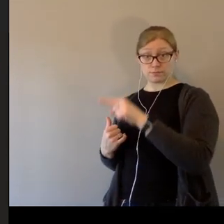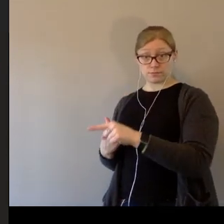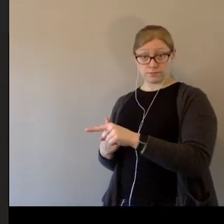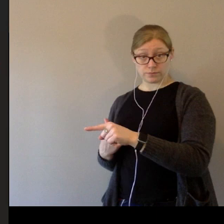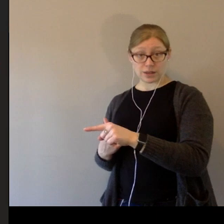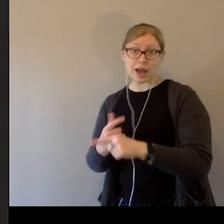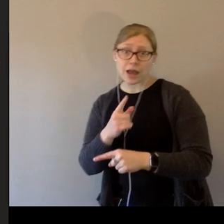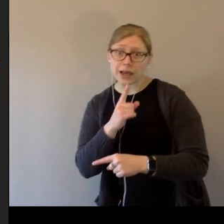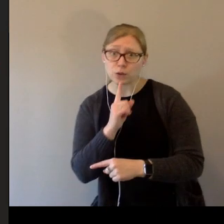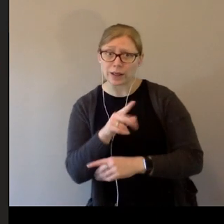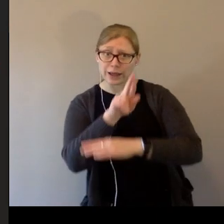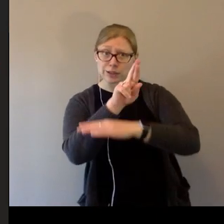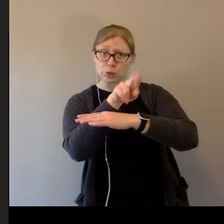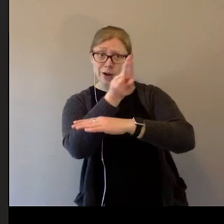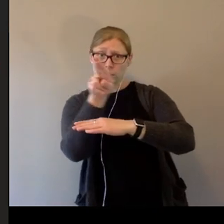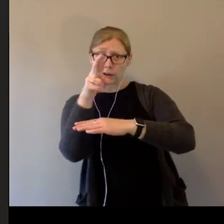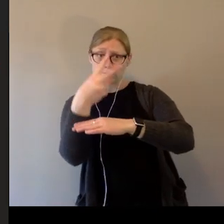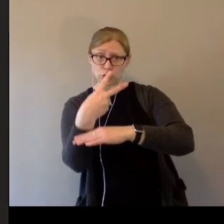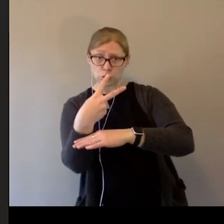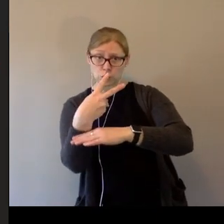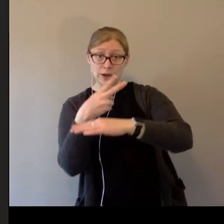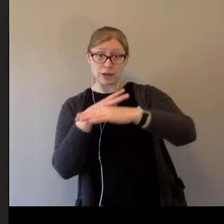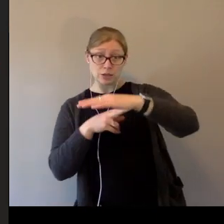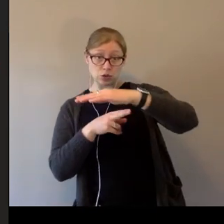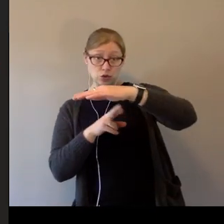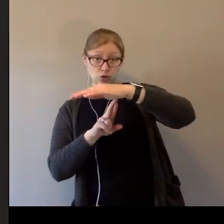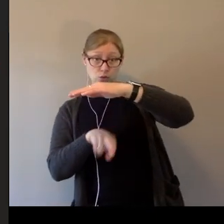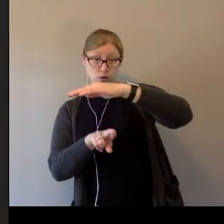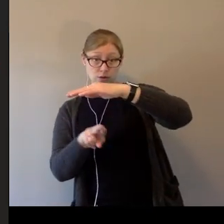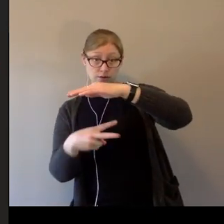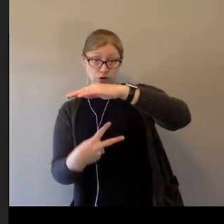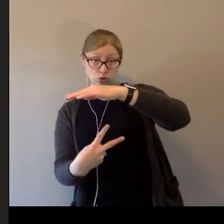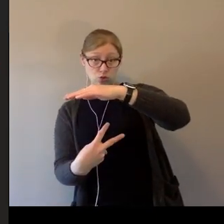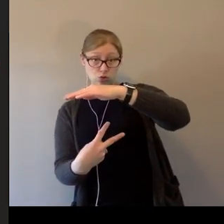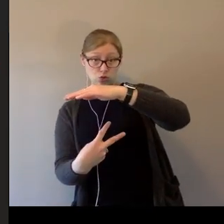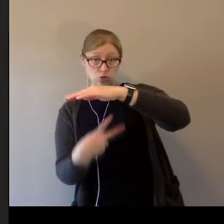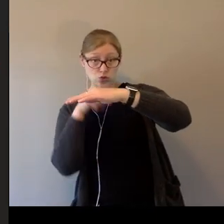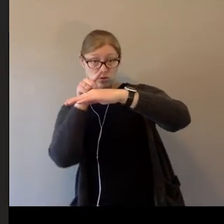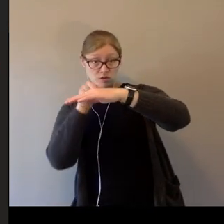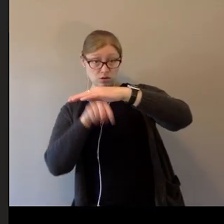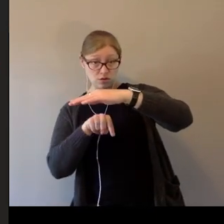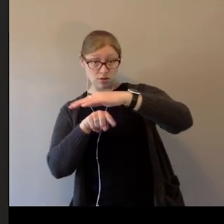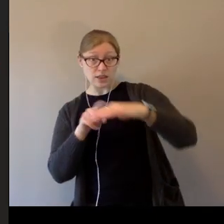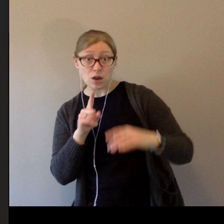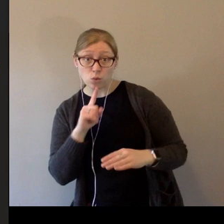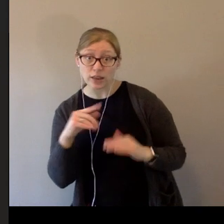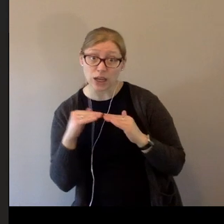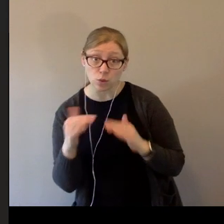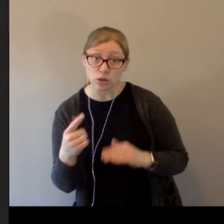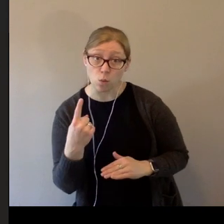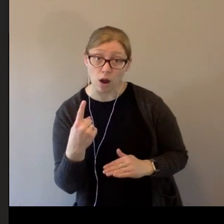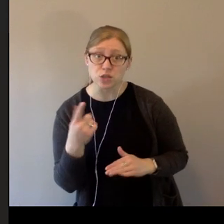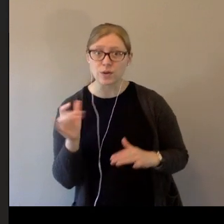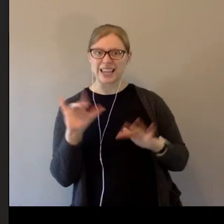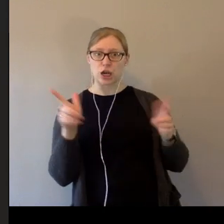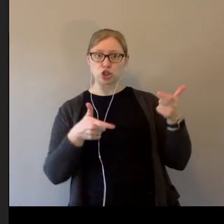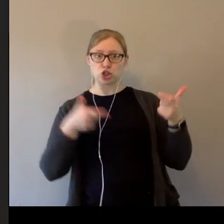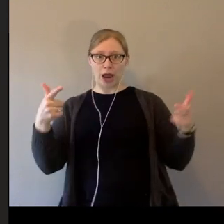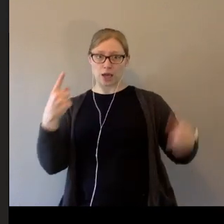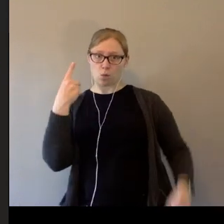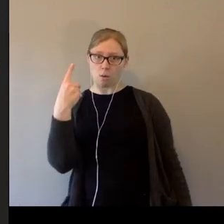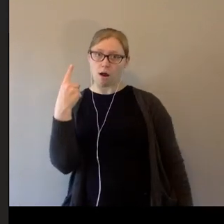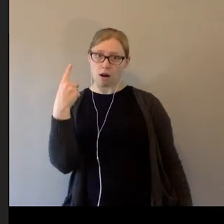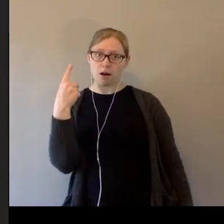because this is really a value of 1, because square root of 2 divided by square root of 2 is 1. So it's a giant